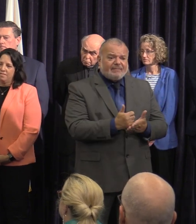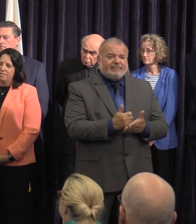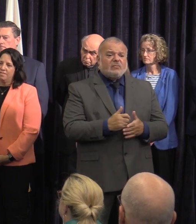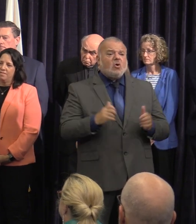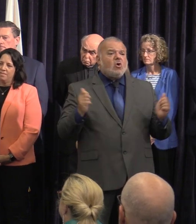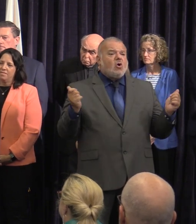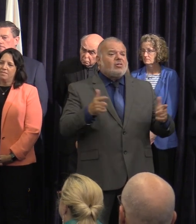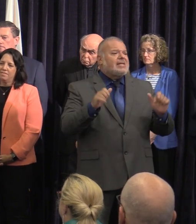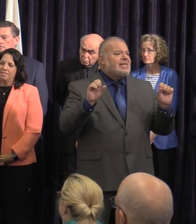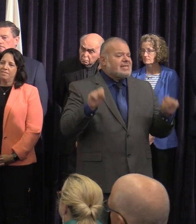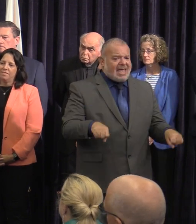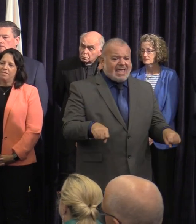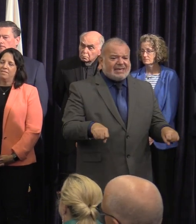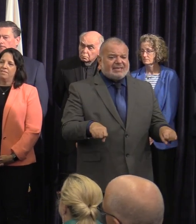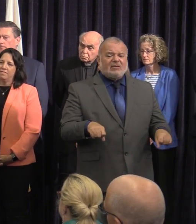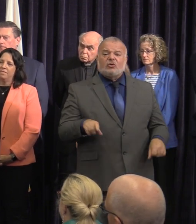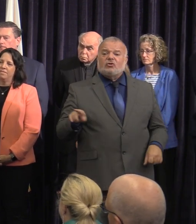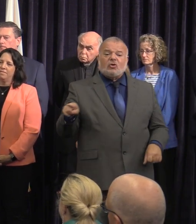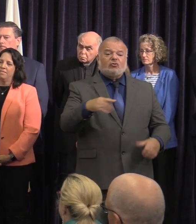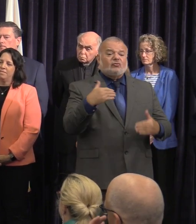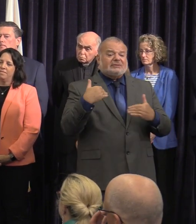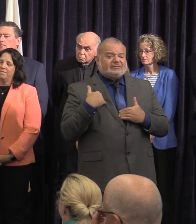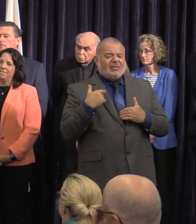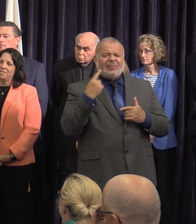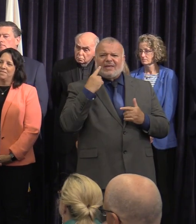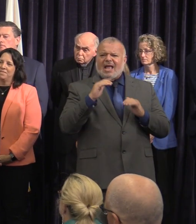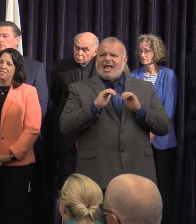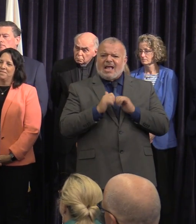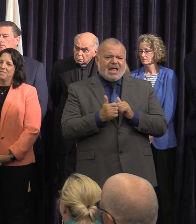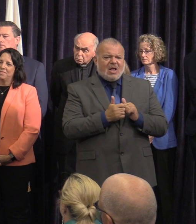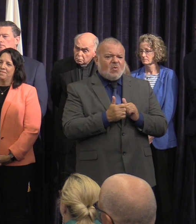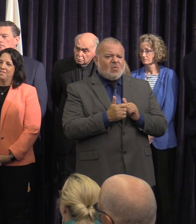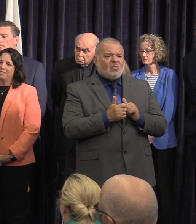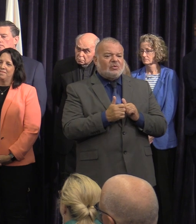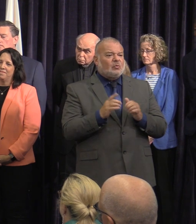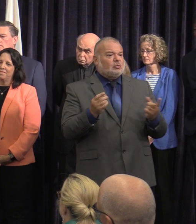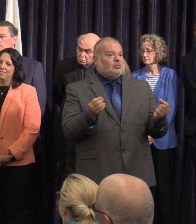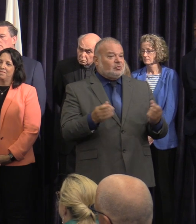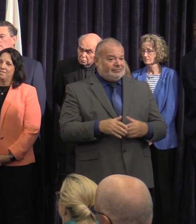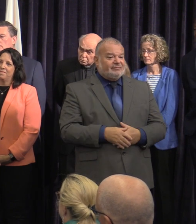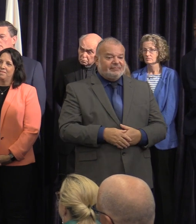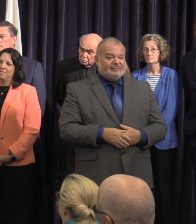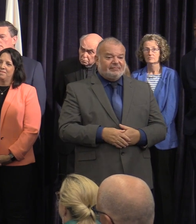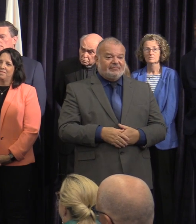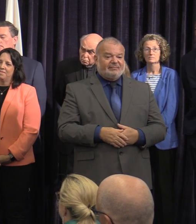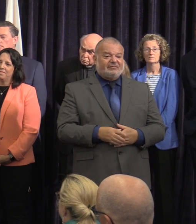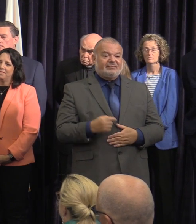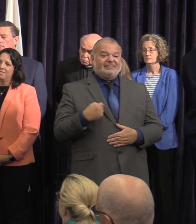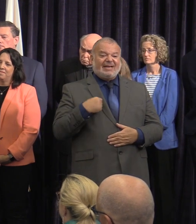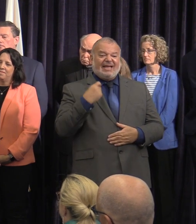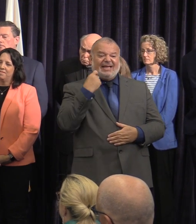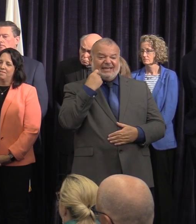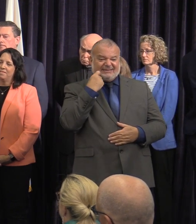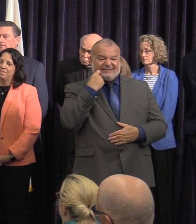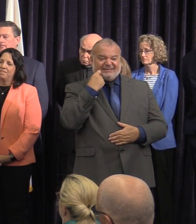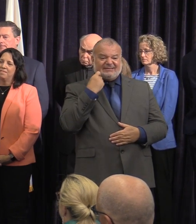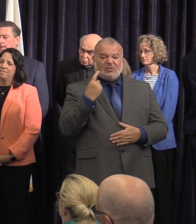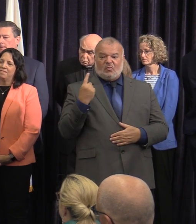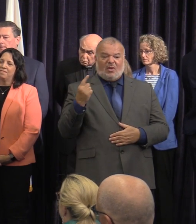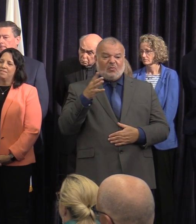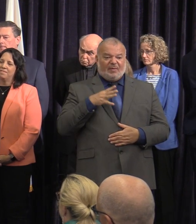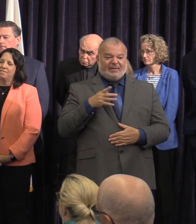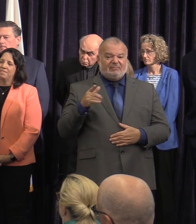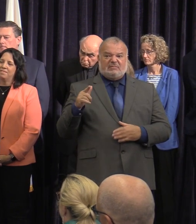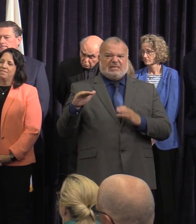part. So everyone can do it. I received an email from a mom that said that her son is